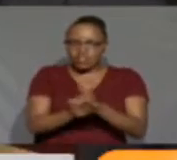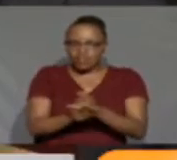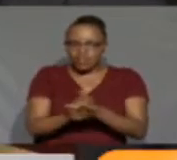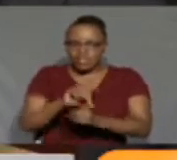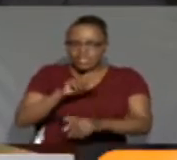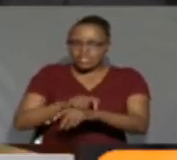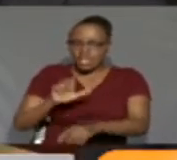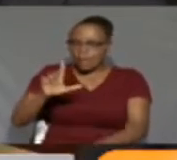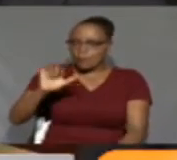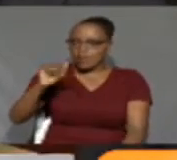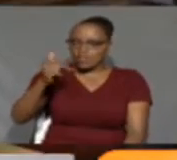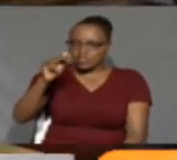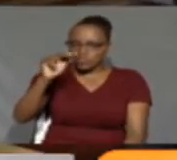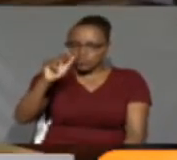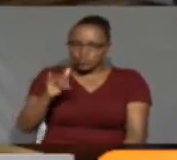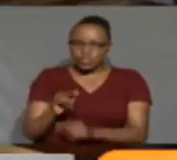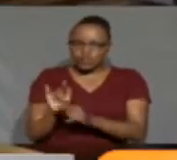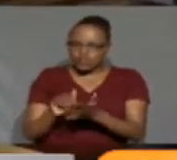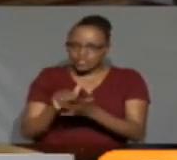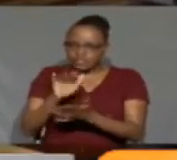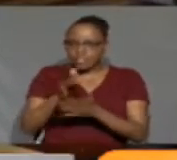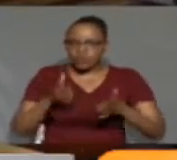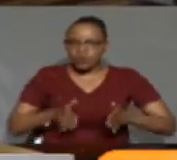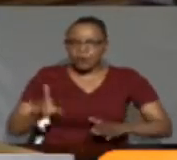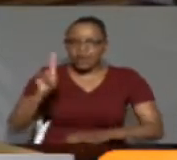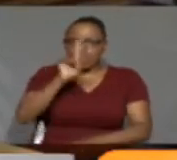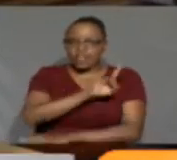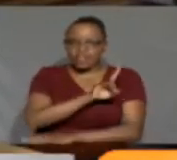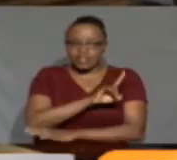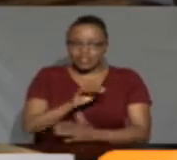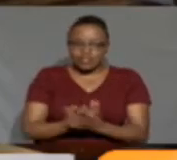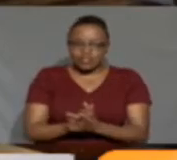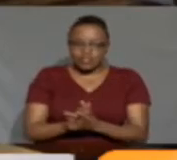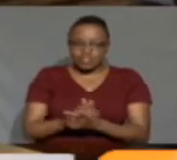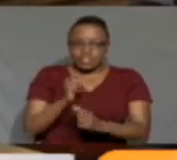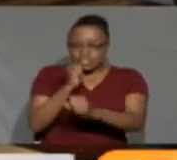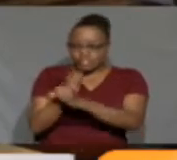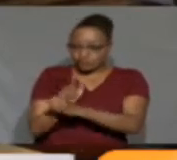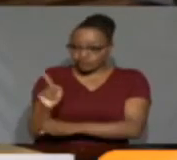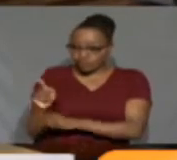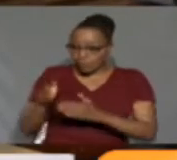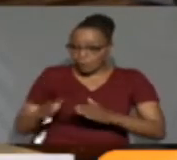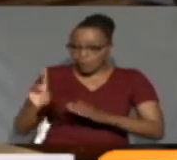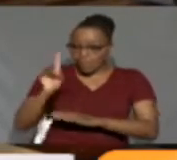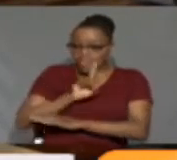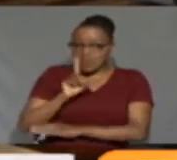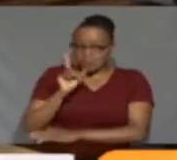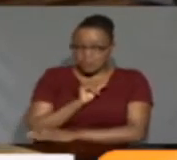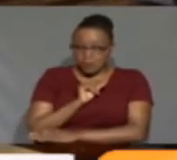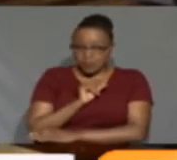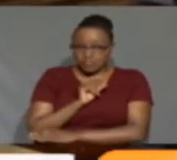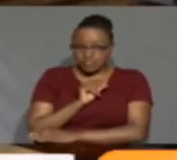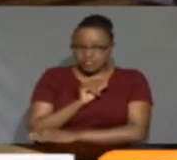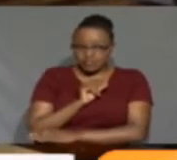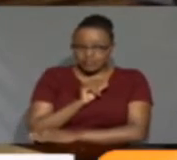Franklin Mithika Linturi wrote to her on her birthday. This is a poem he did for me on that birthday. I think you should let it